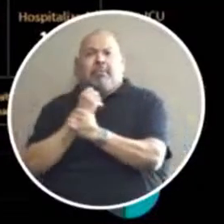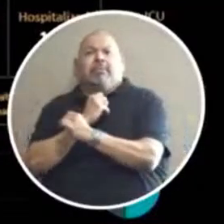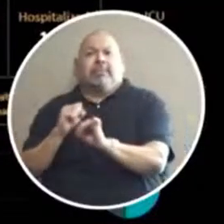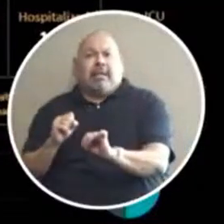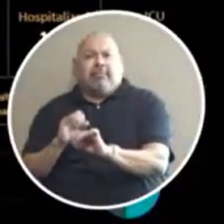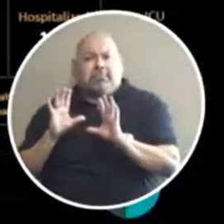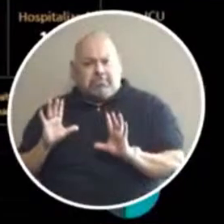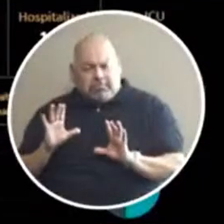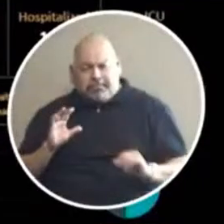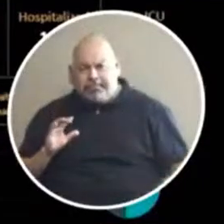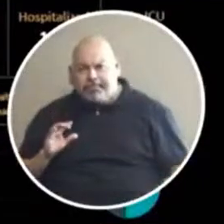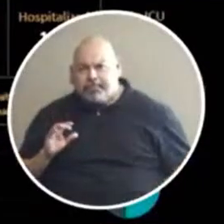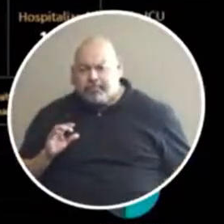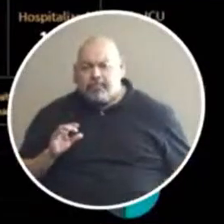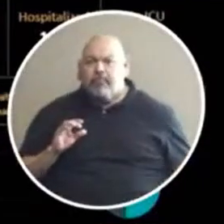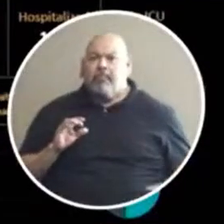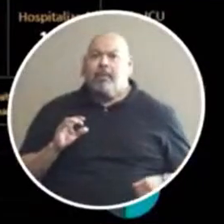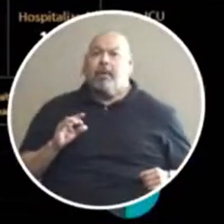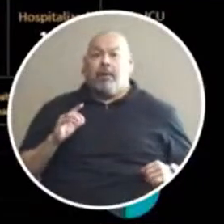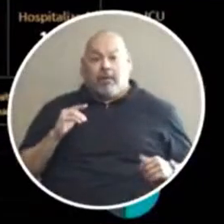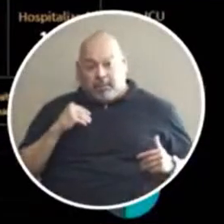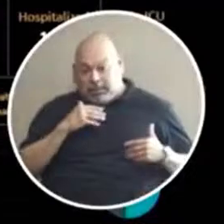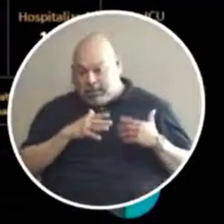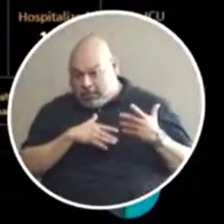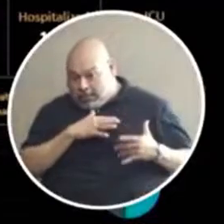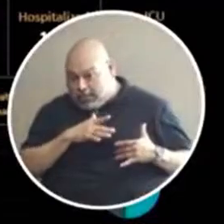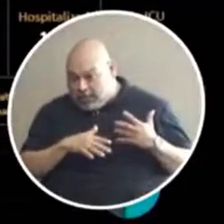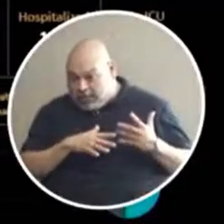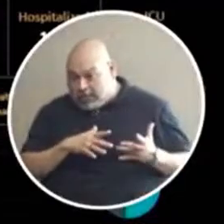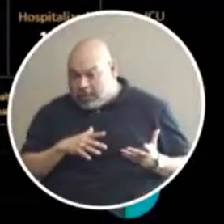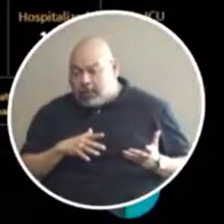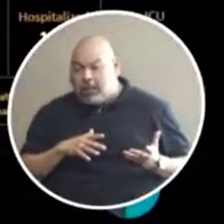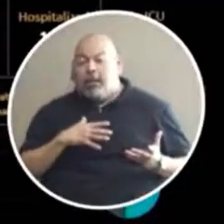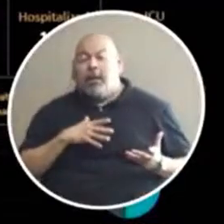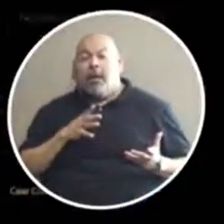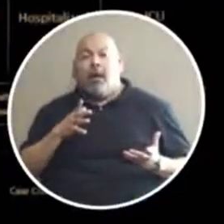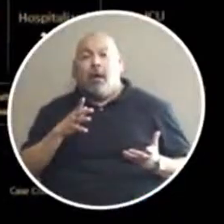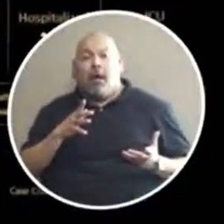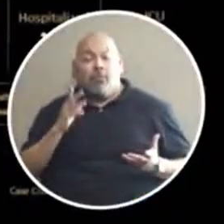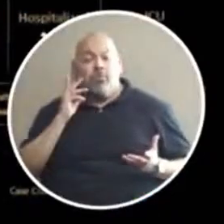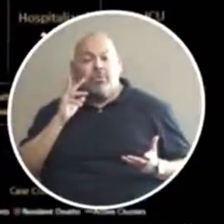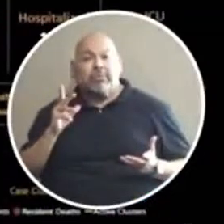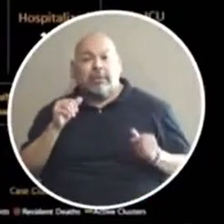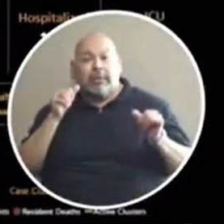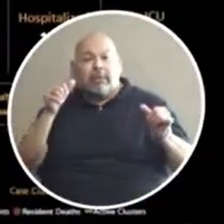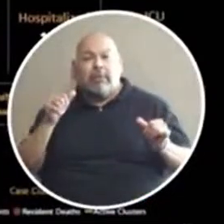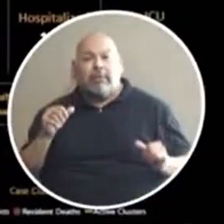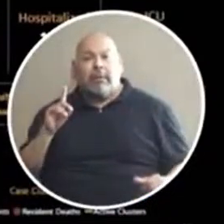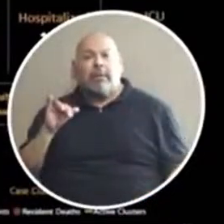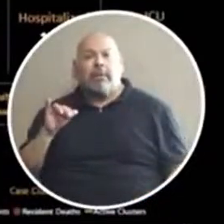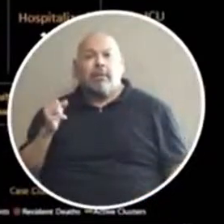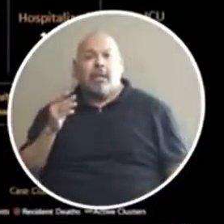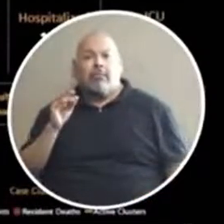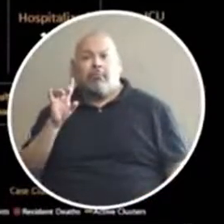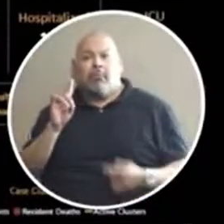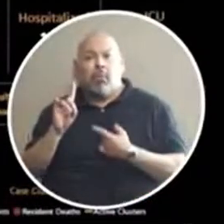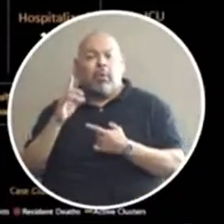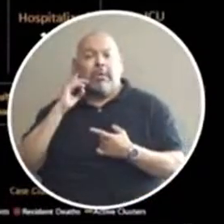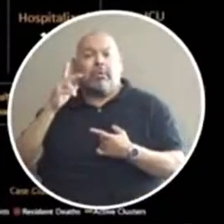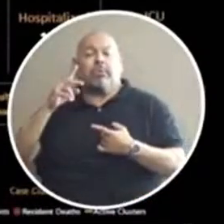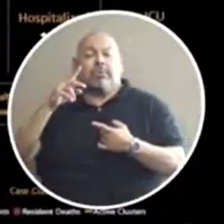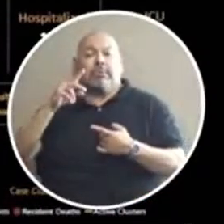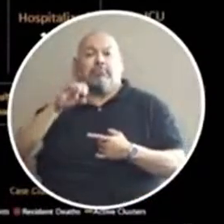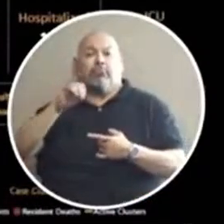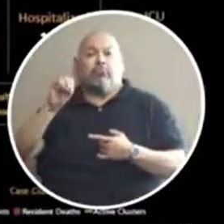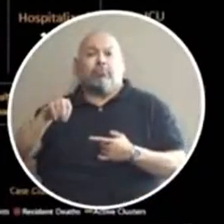safe. As we move forward in our dashboard, we can see that our positivity